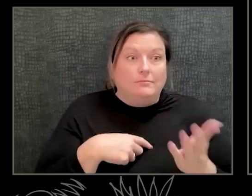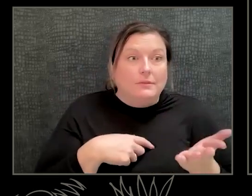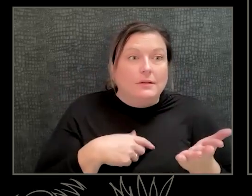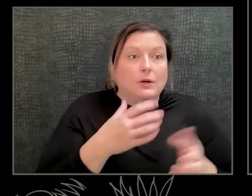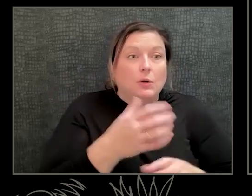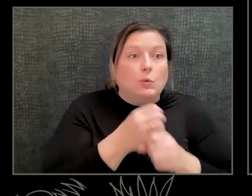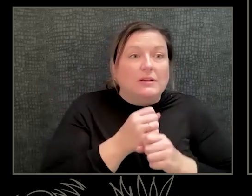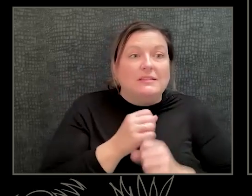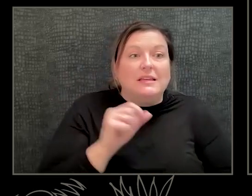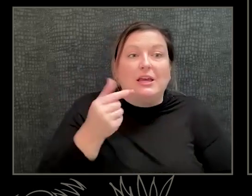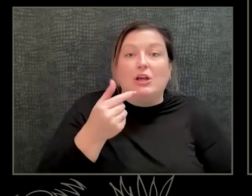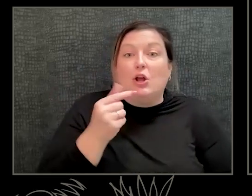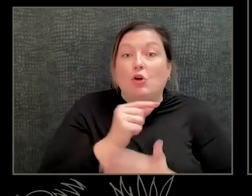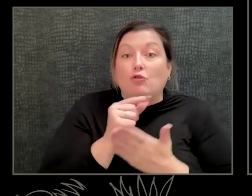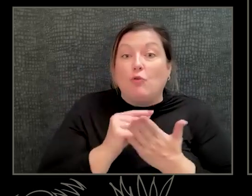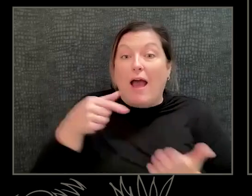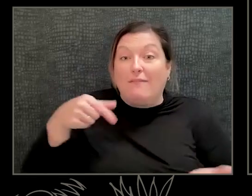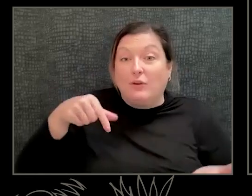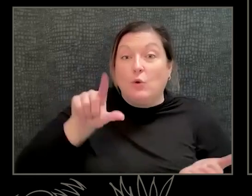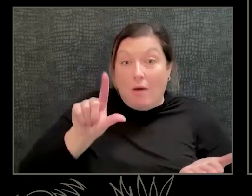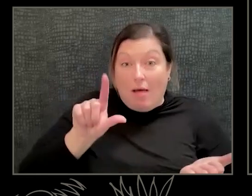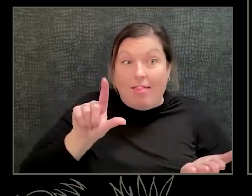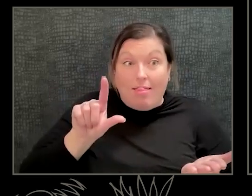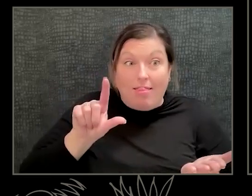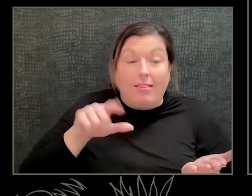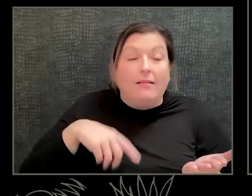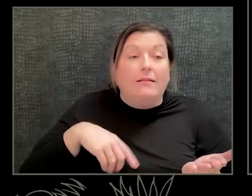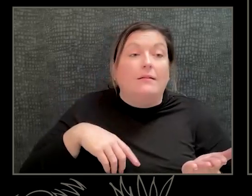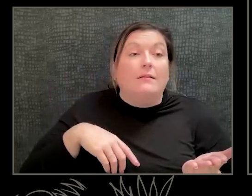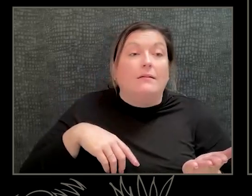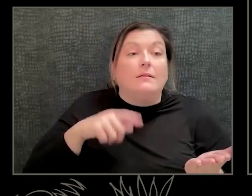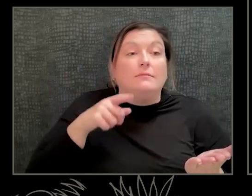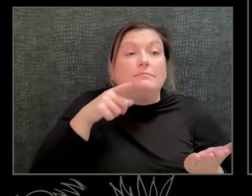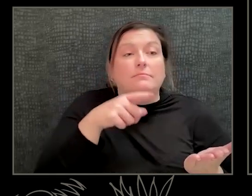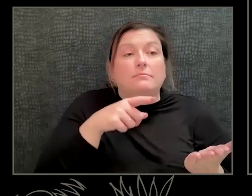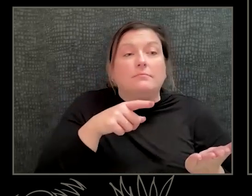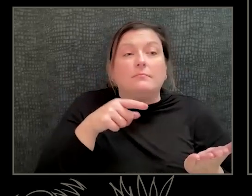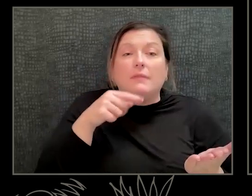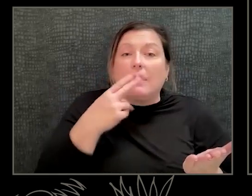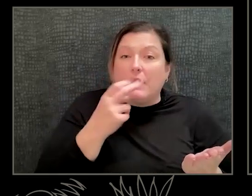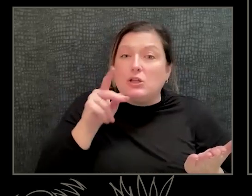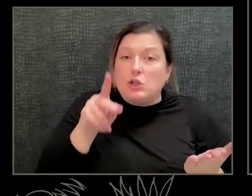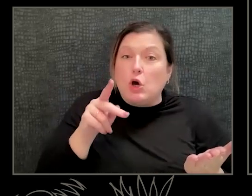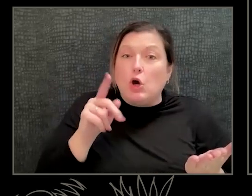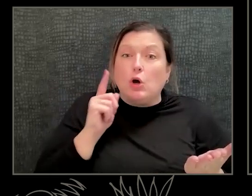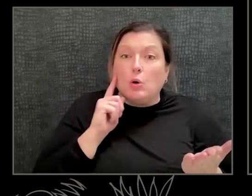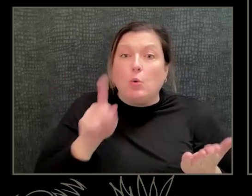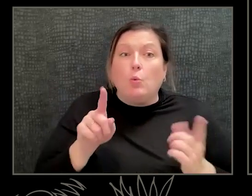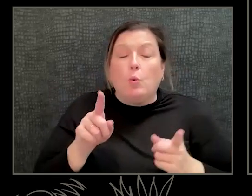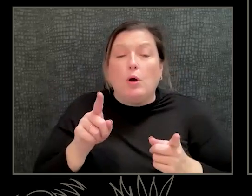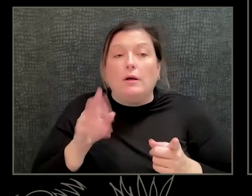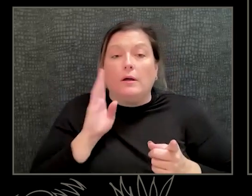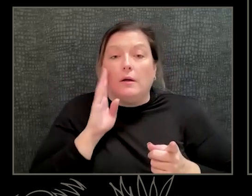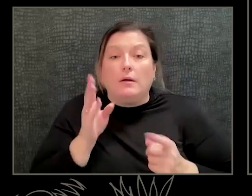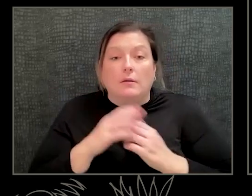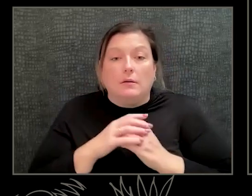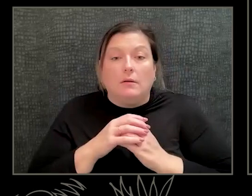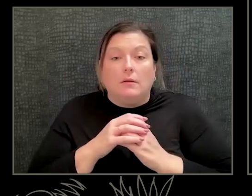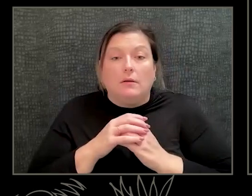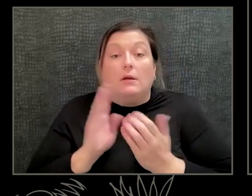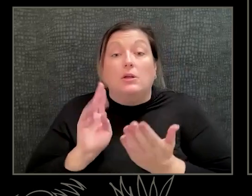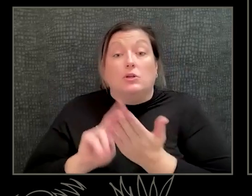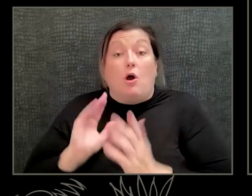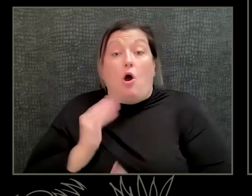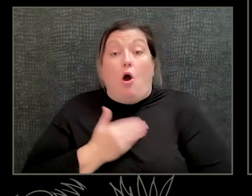is GraphQL, so it talks GraphQL. And this hook would subscribe to our